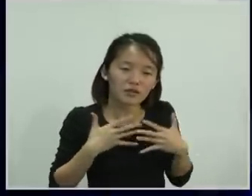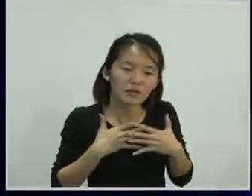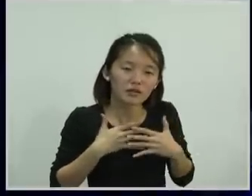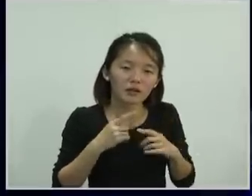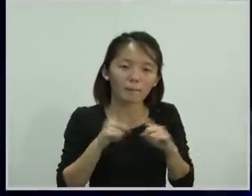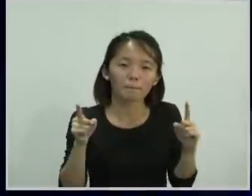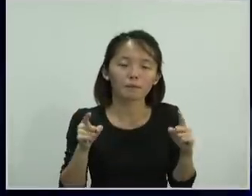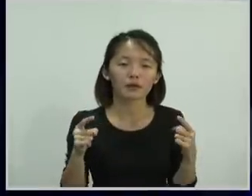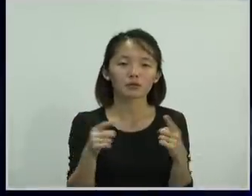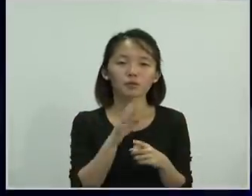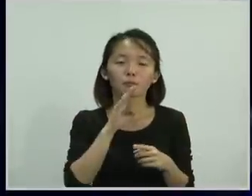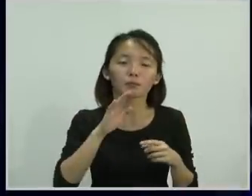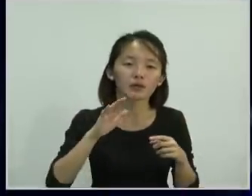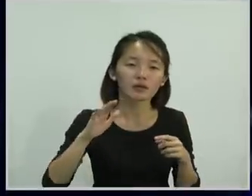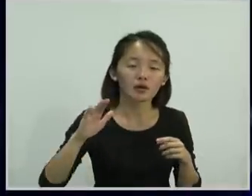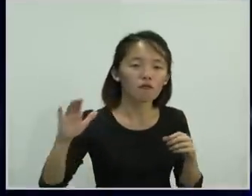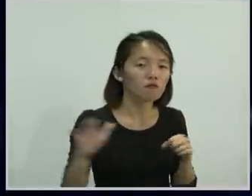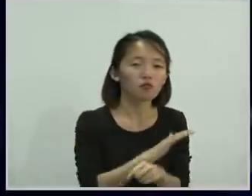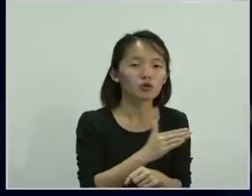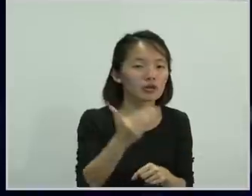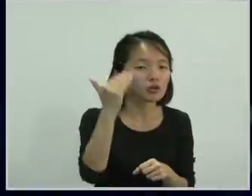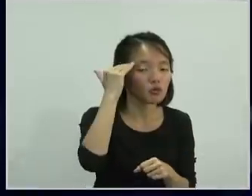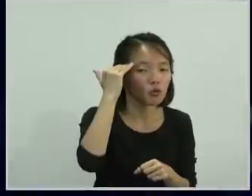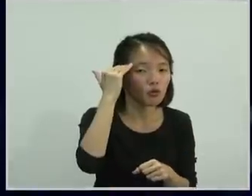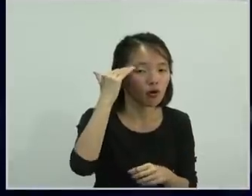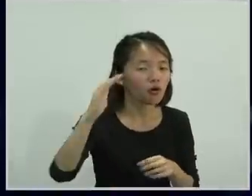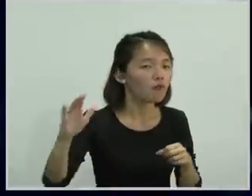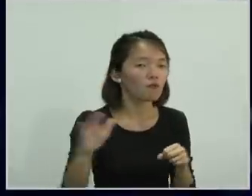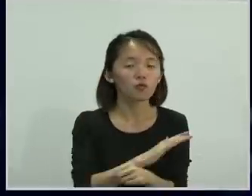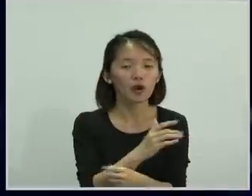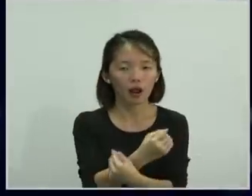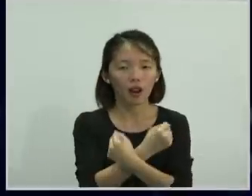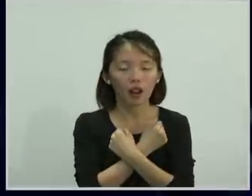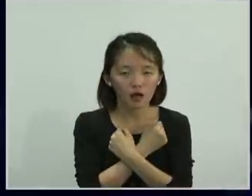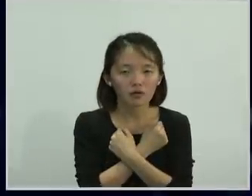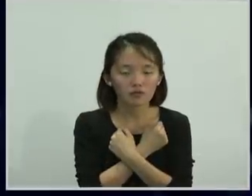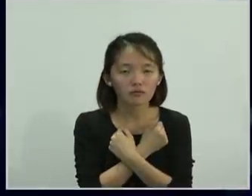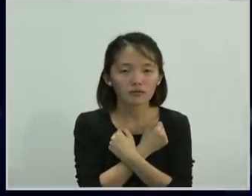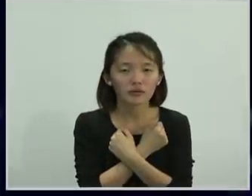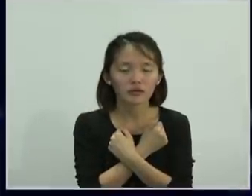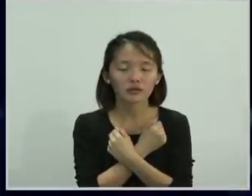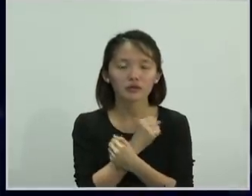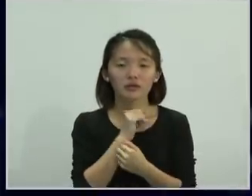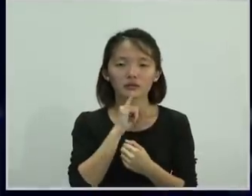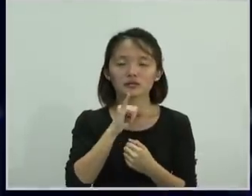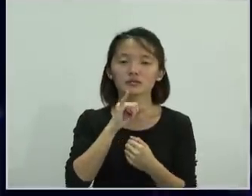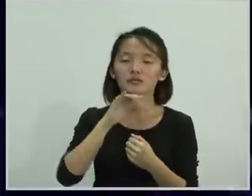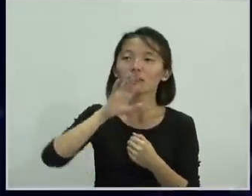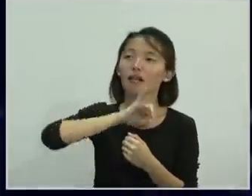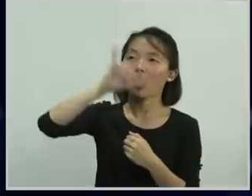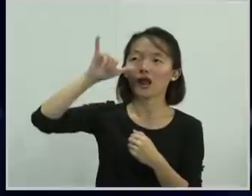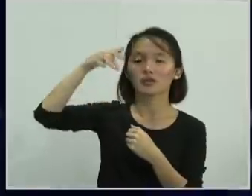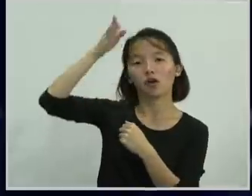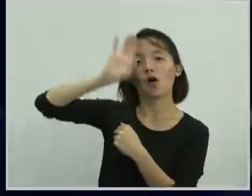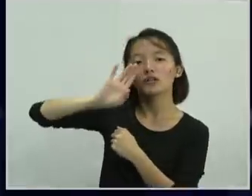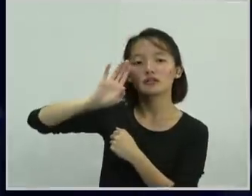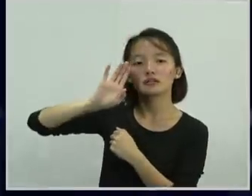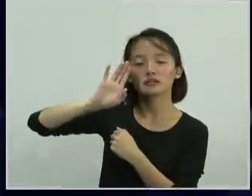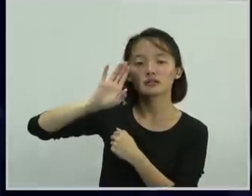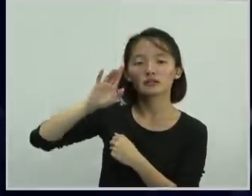fully known and fully loved is a lot like being loved by God. It is what we